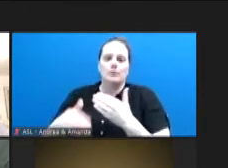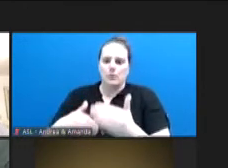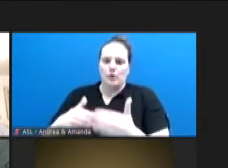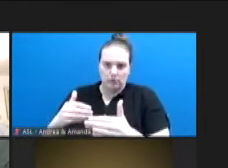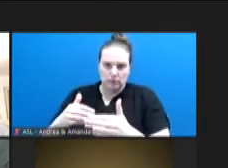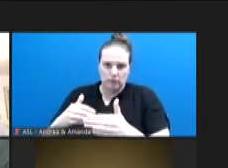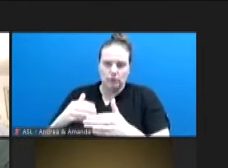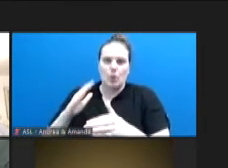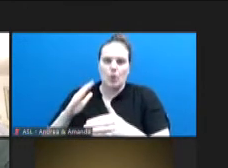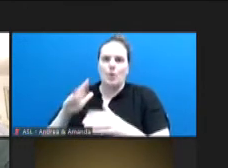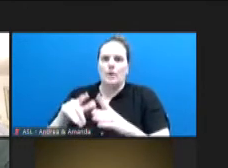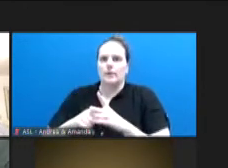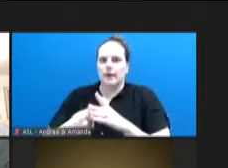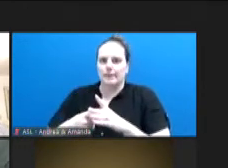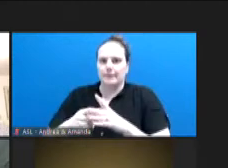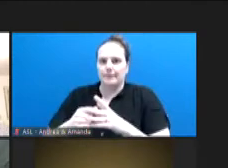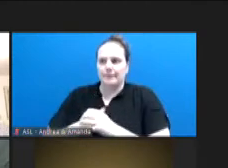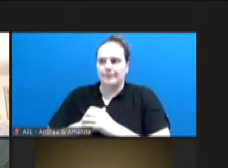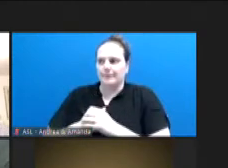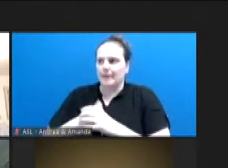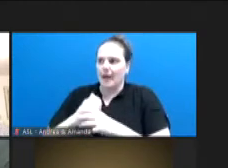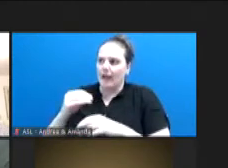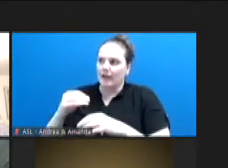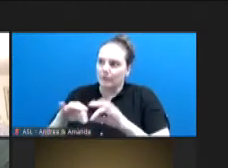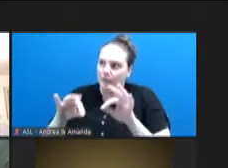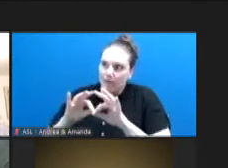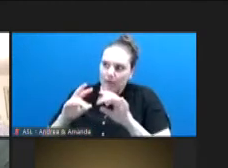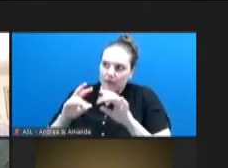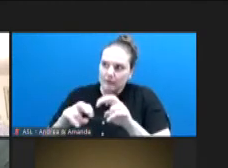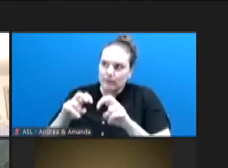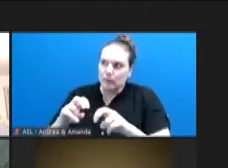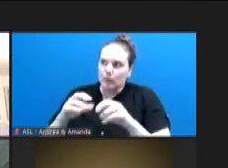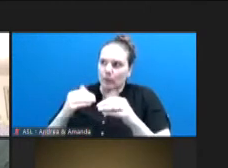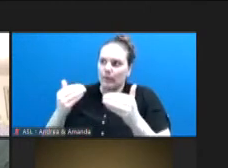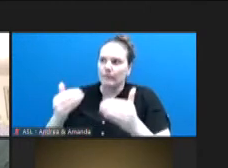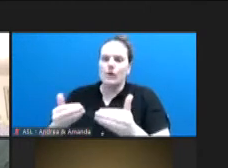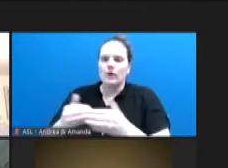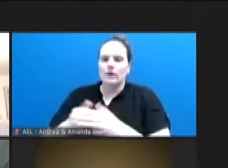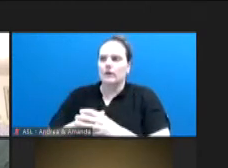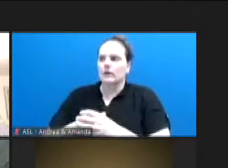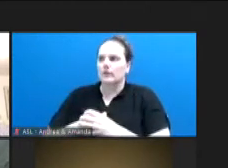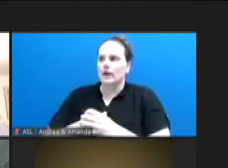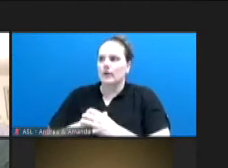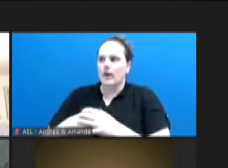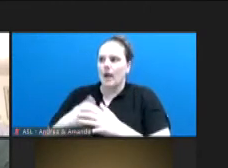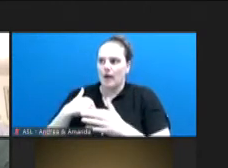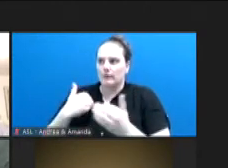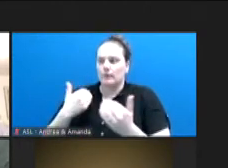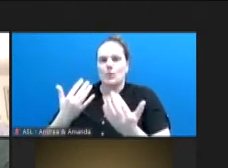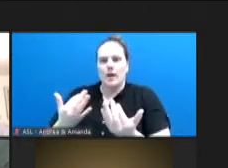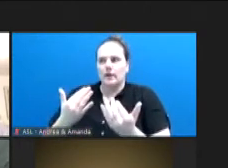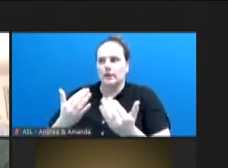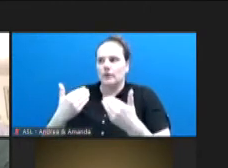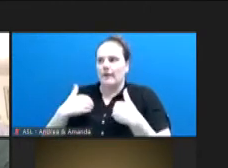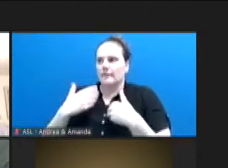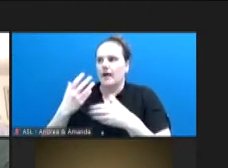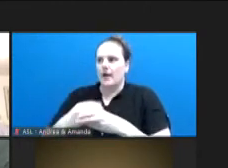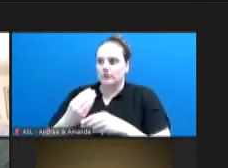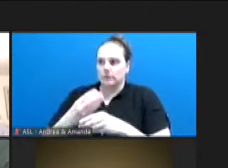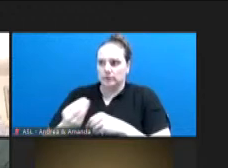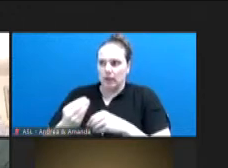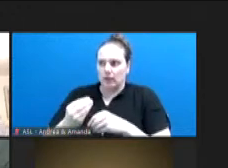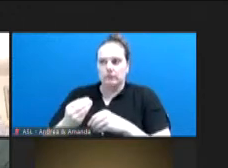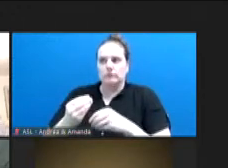will begin and the critical assessment will move forward. But we have been waiting to have this outside entity perform